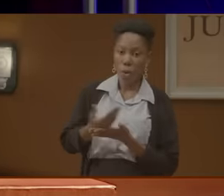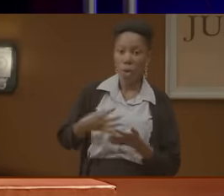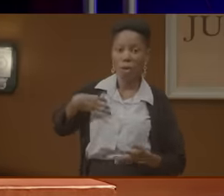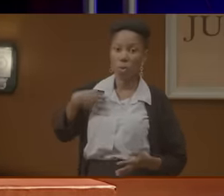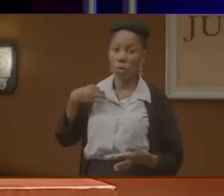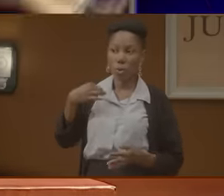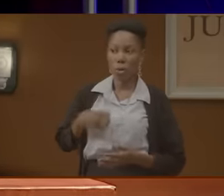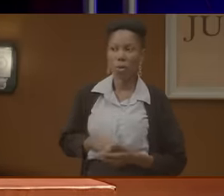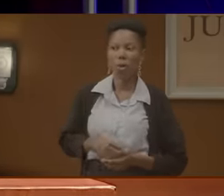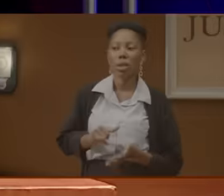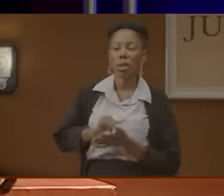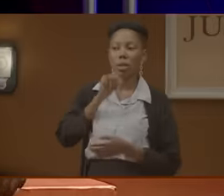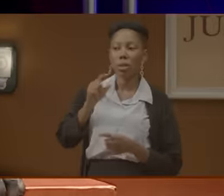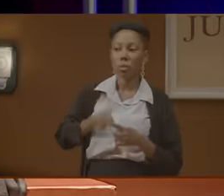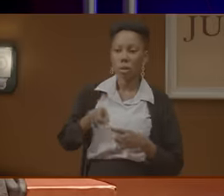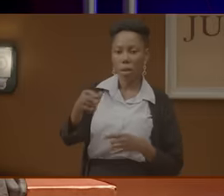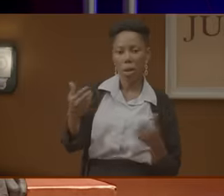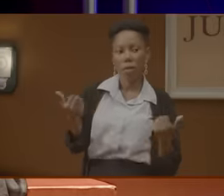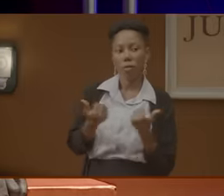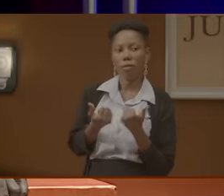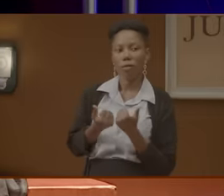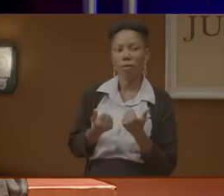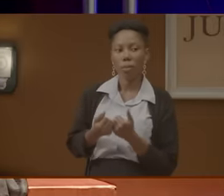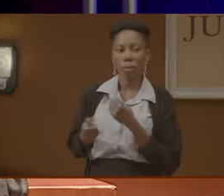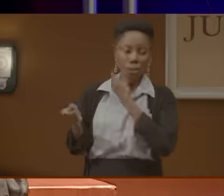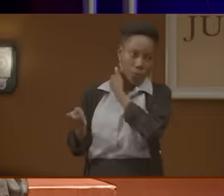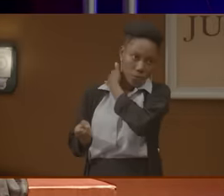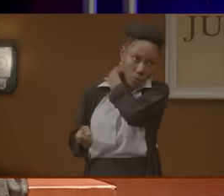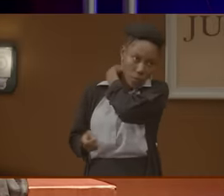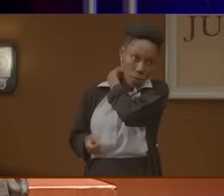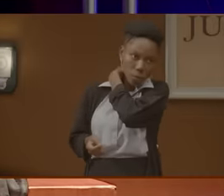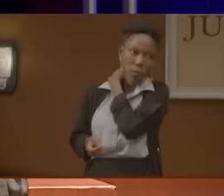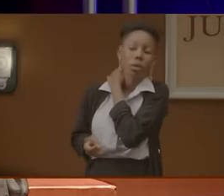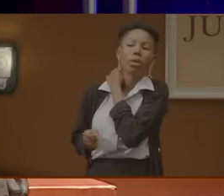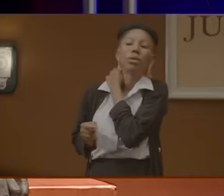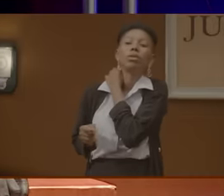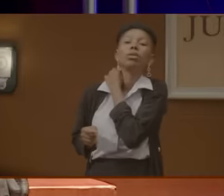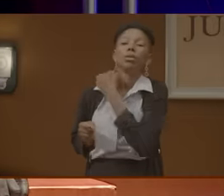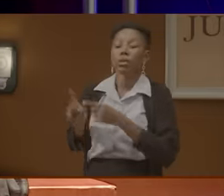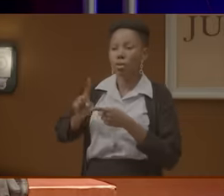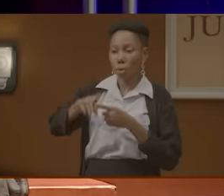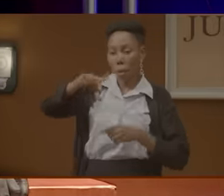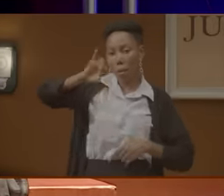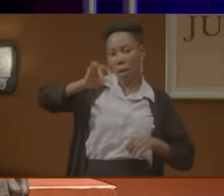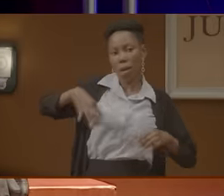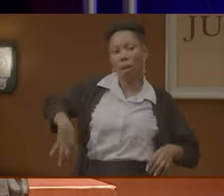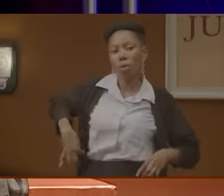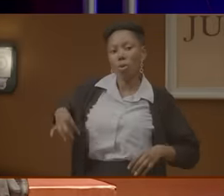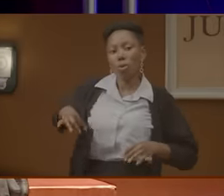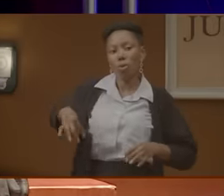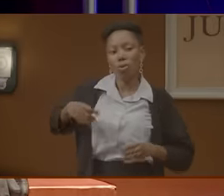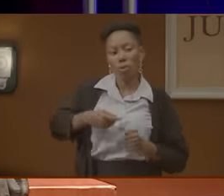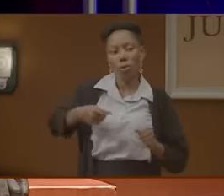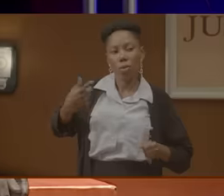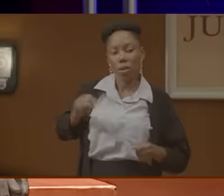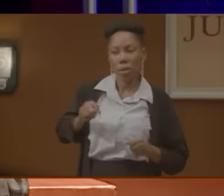clothes? That is where he enjoy me for the things. Okay, to pick clothes from our children. Place. Yes, for children. So what's